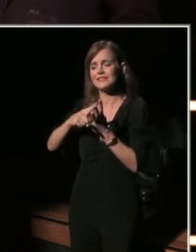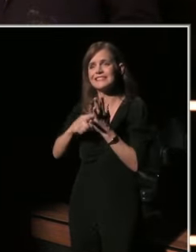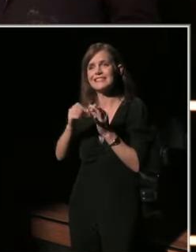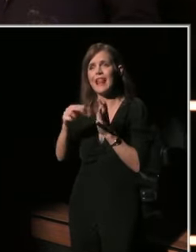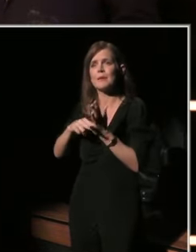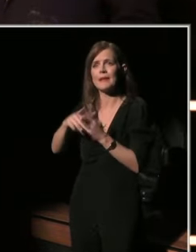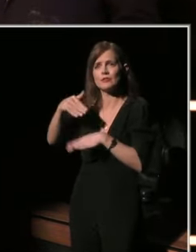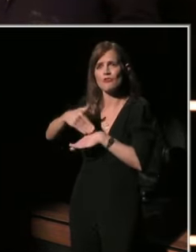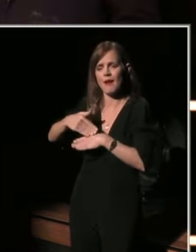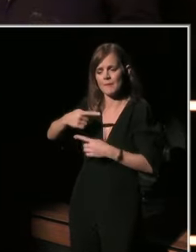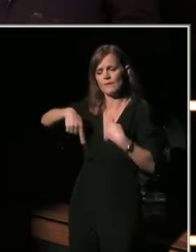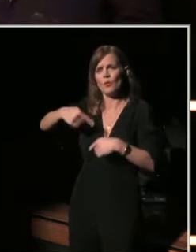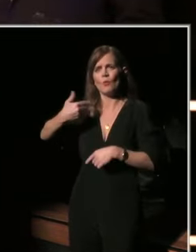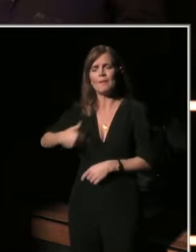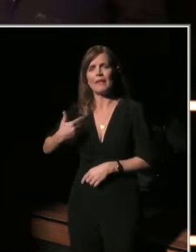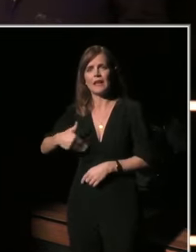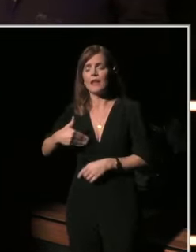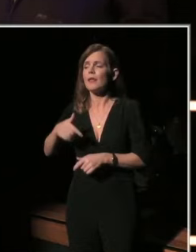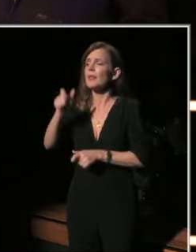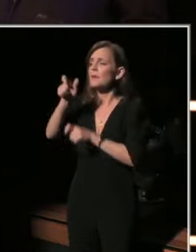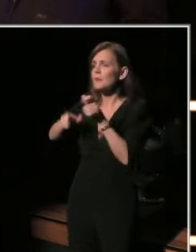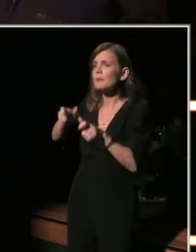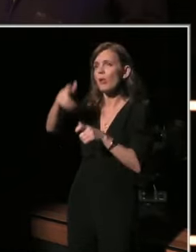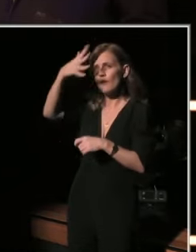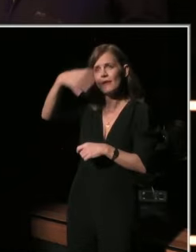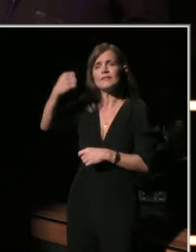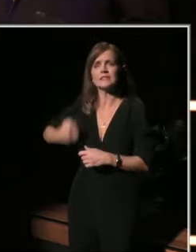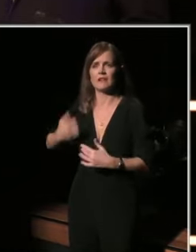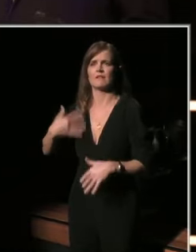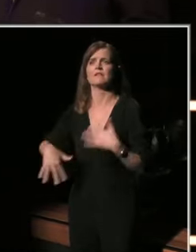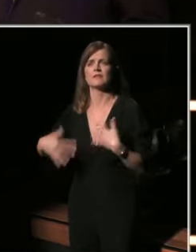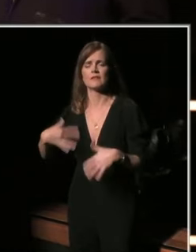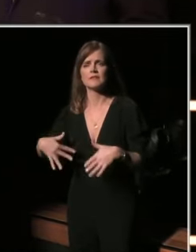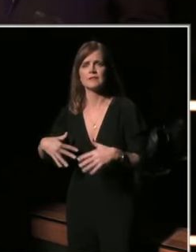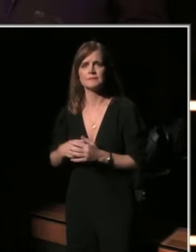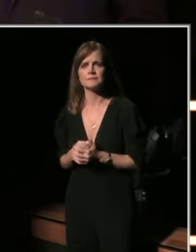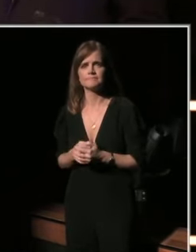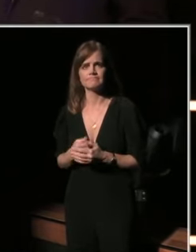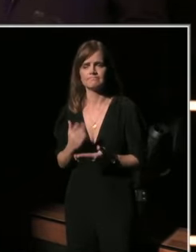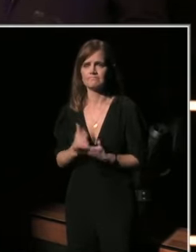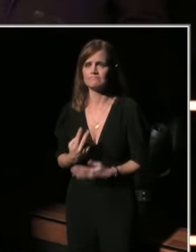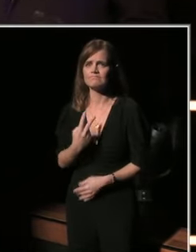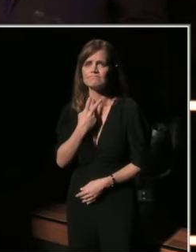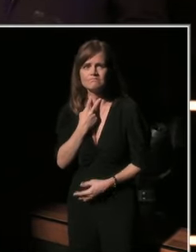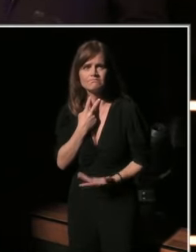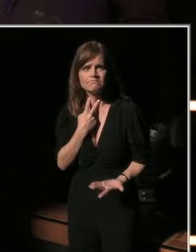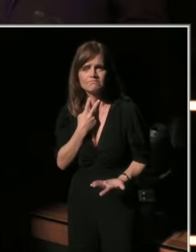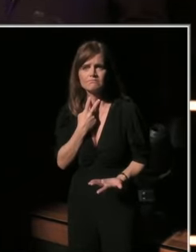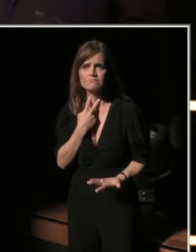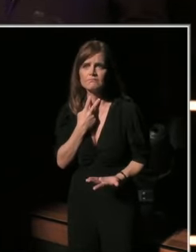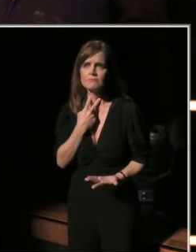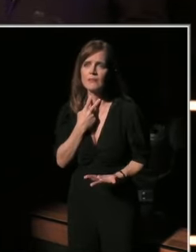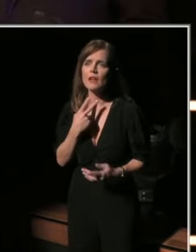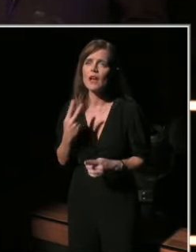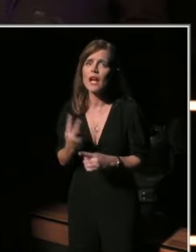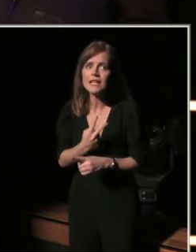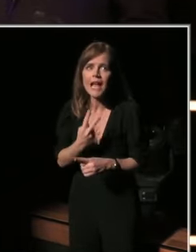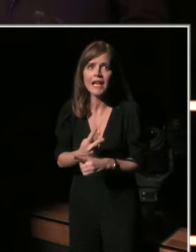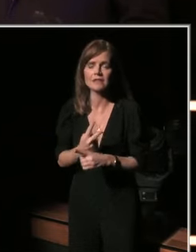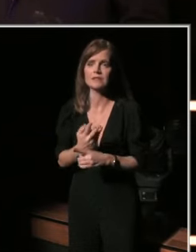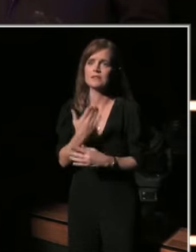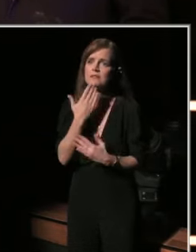crimes against women and the people of Afghanistan. Despite our disappointment, once again, we ask the